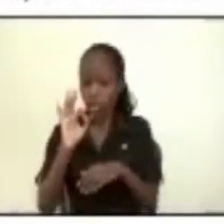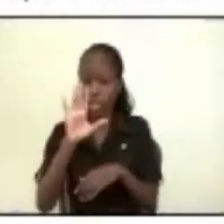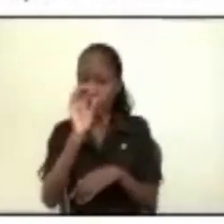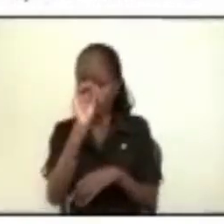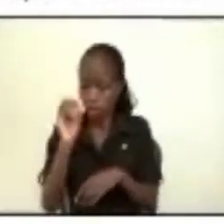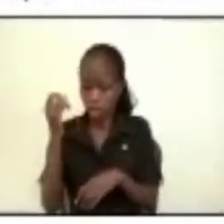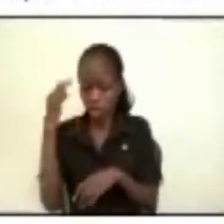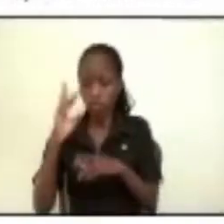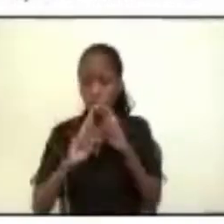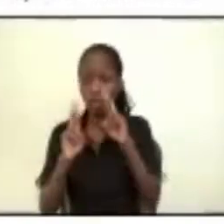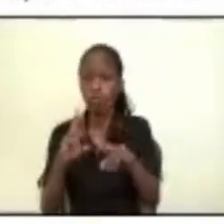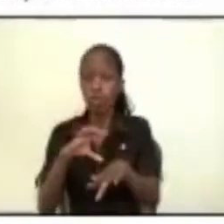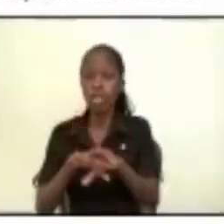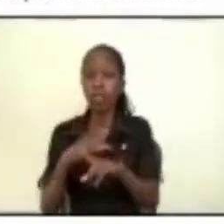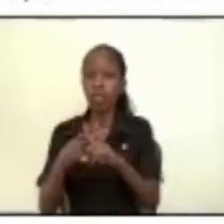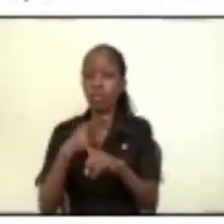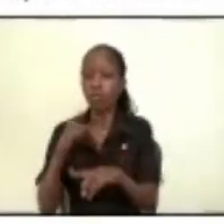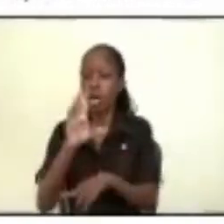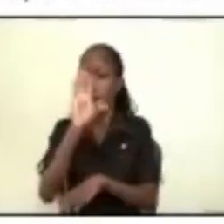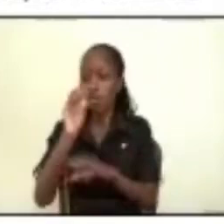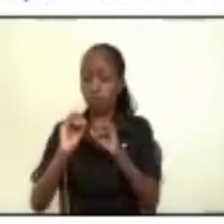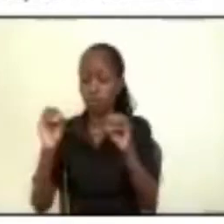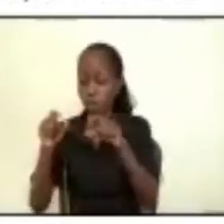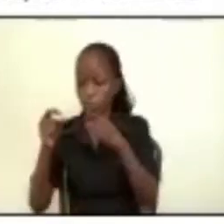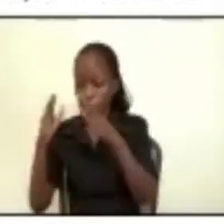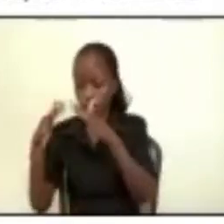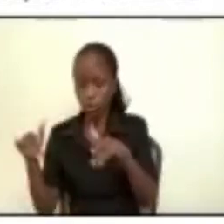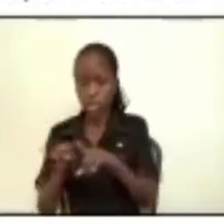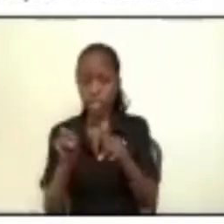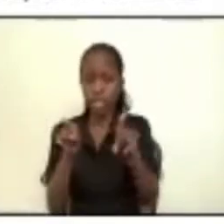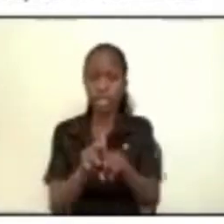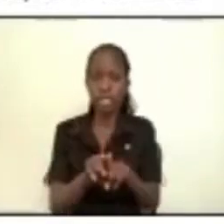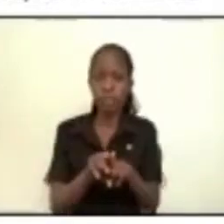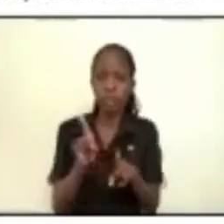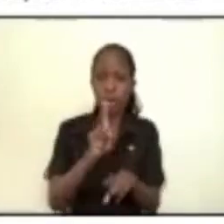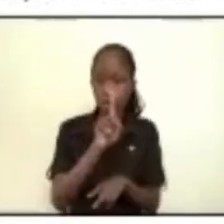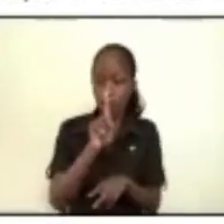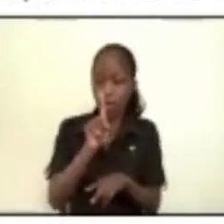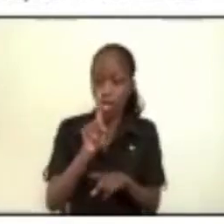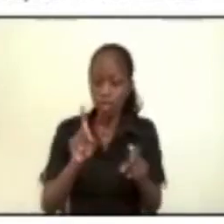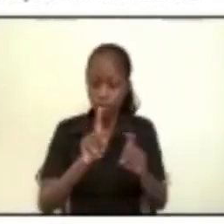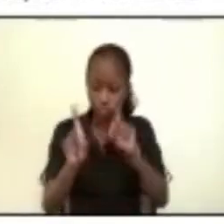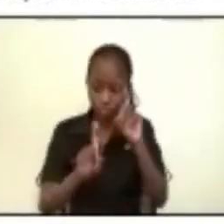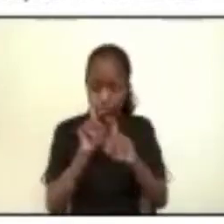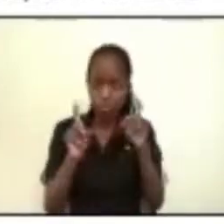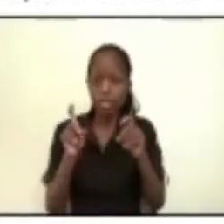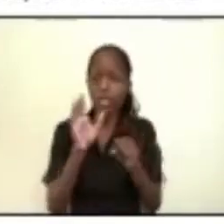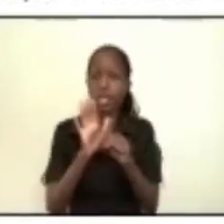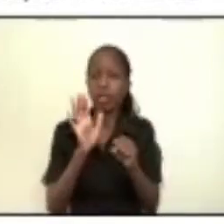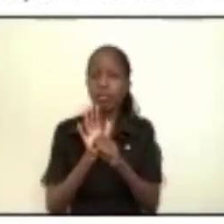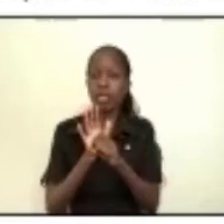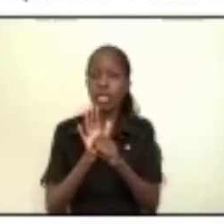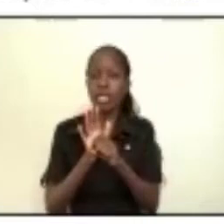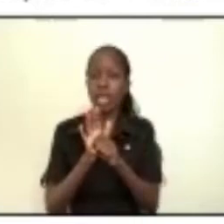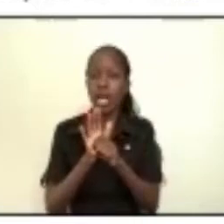of reports originate from non-African media outlets. And according to a questionnaire on the most popular African